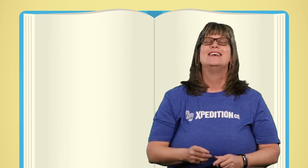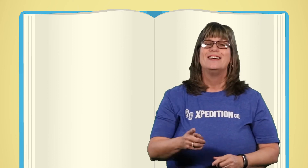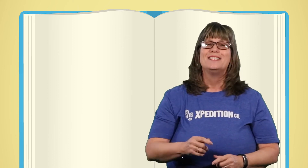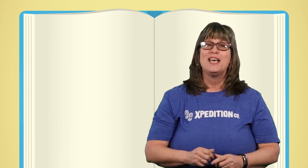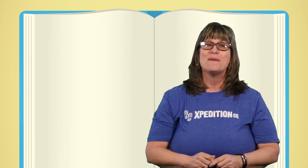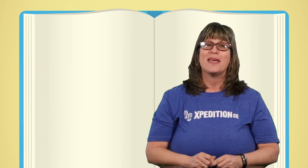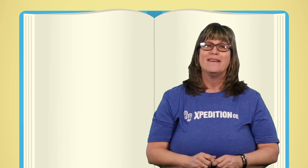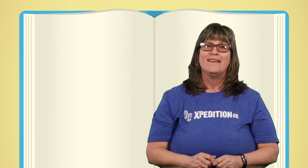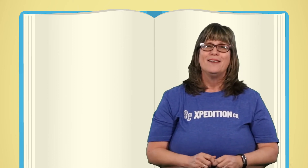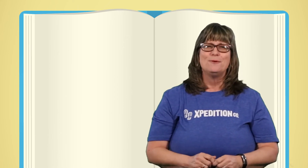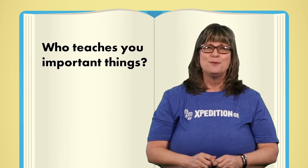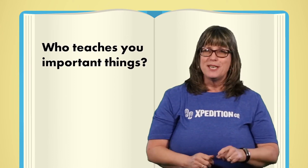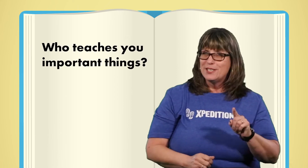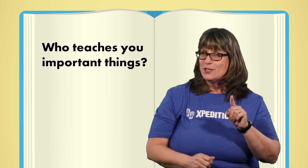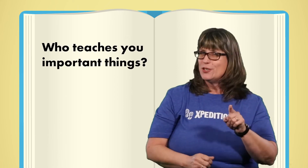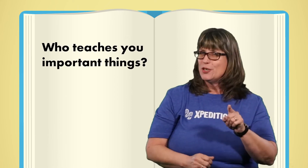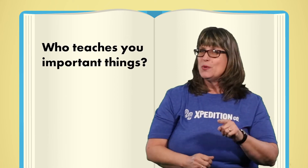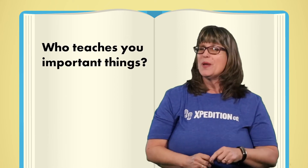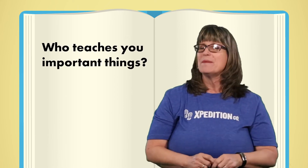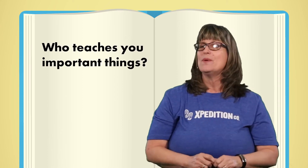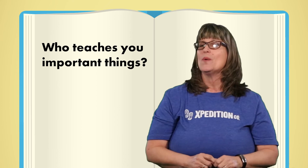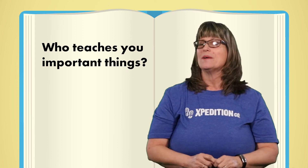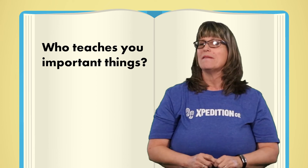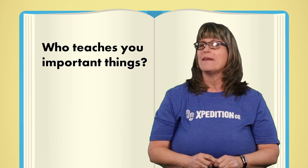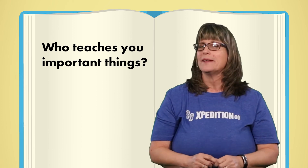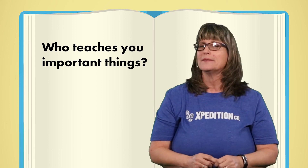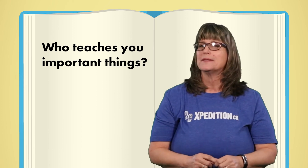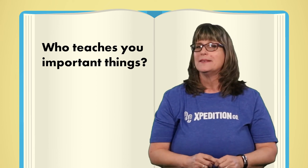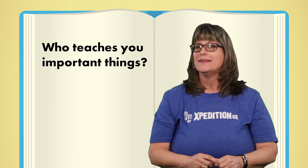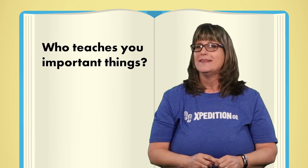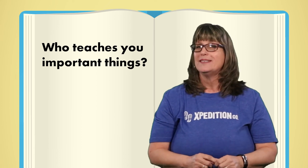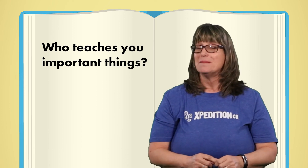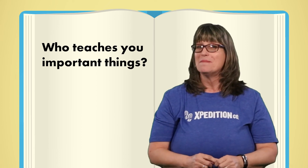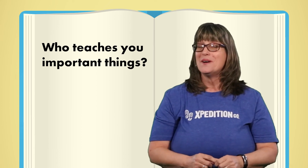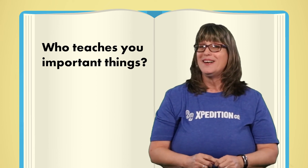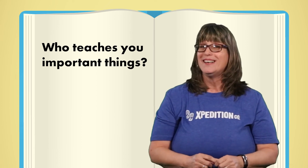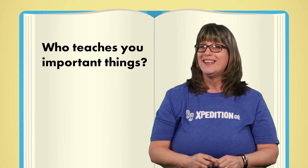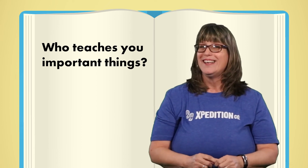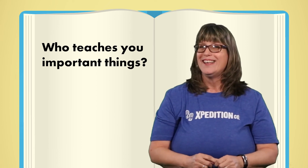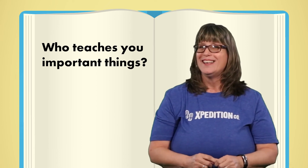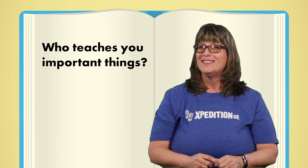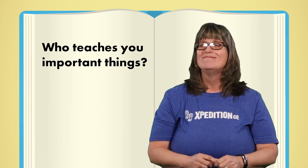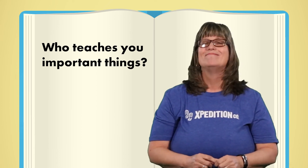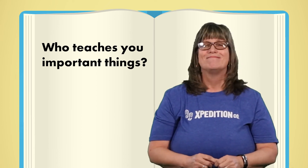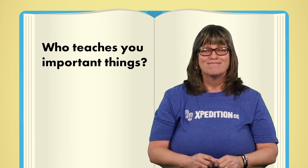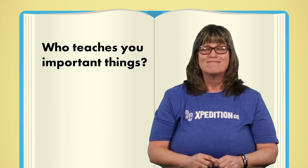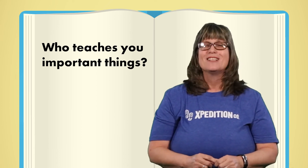Hey, tell me, who teaches you important things? Do you remember?